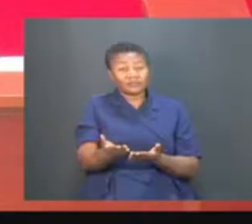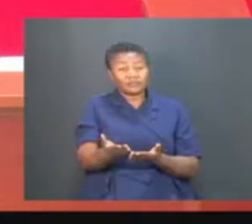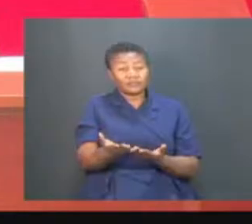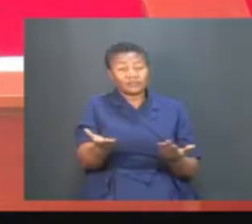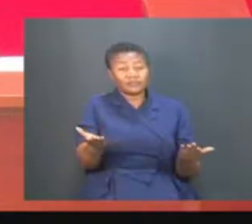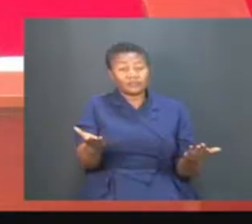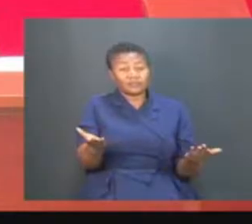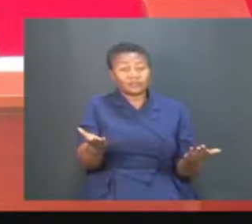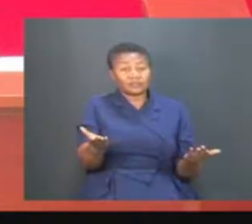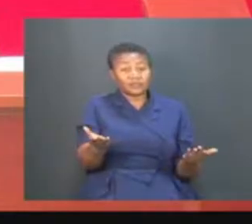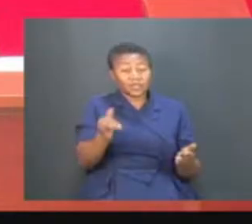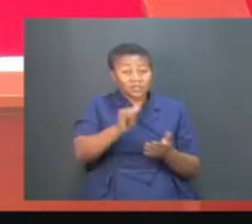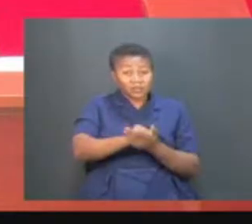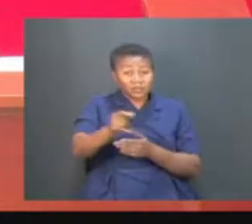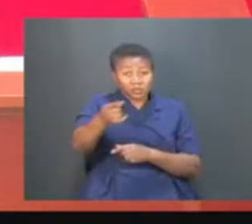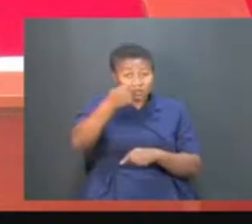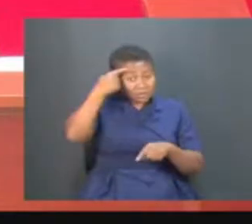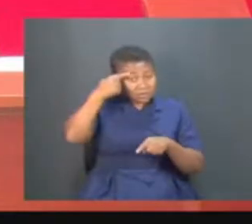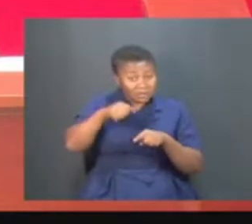Is that the sense of the House?